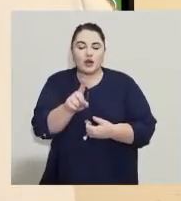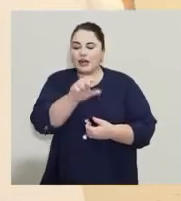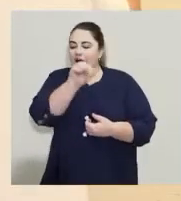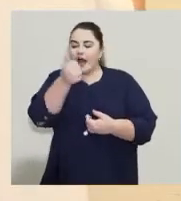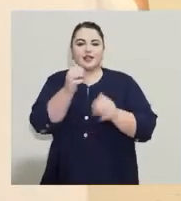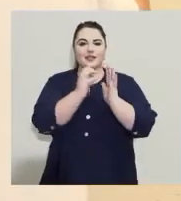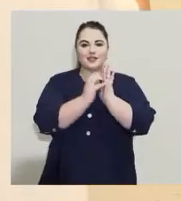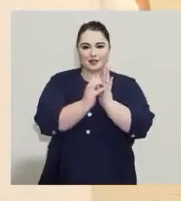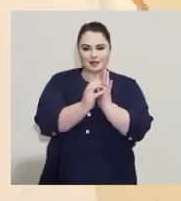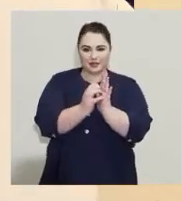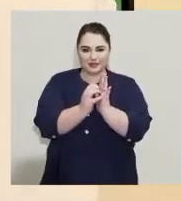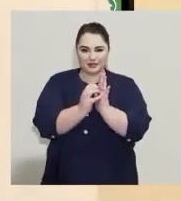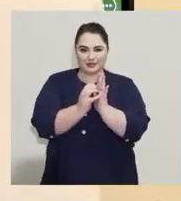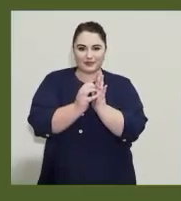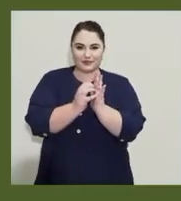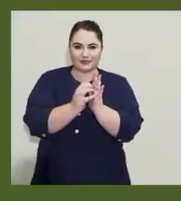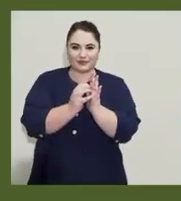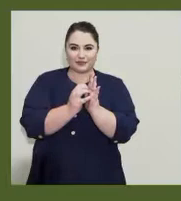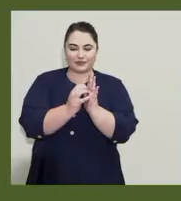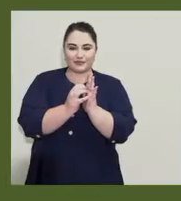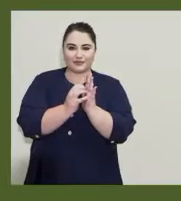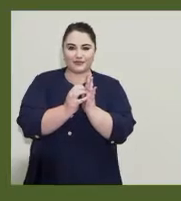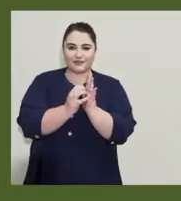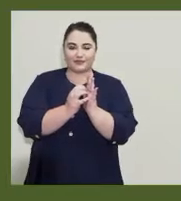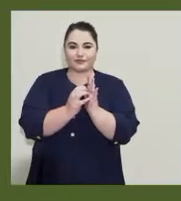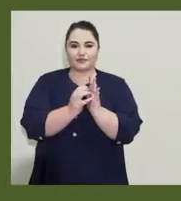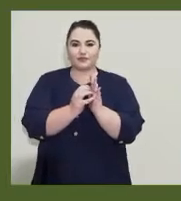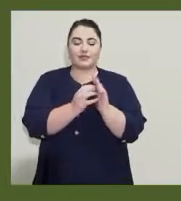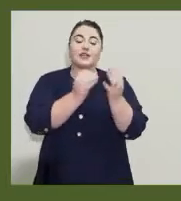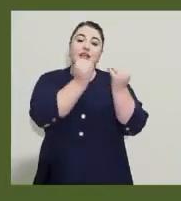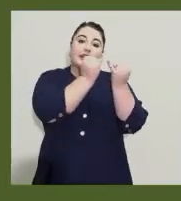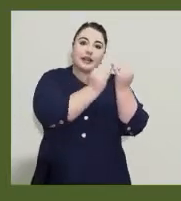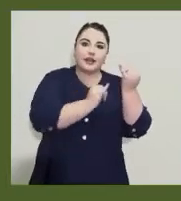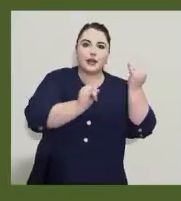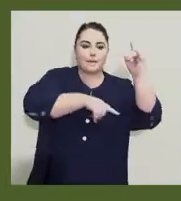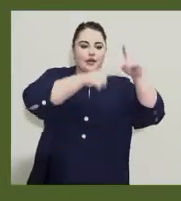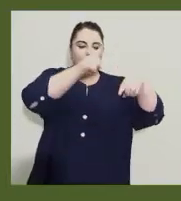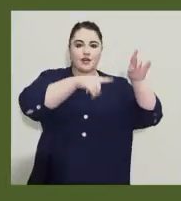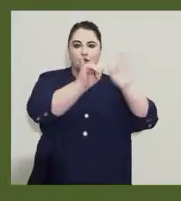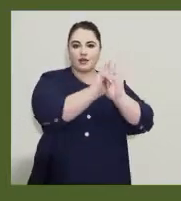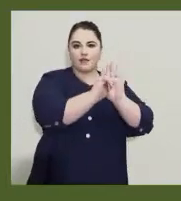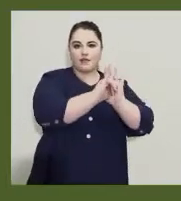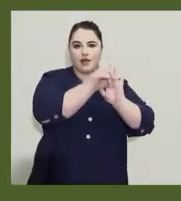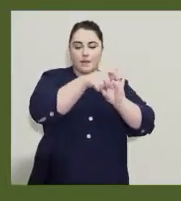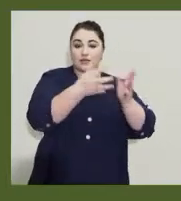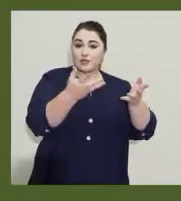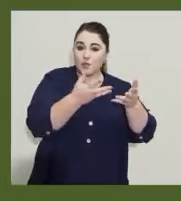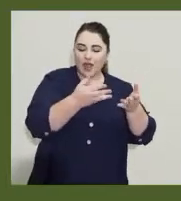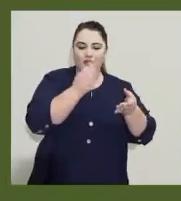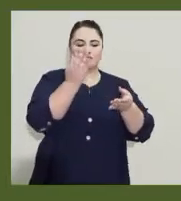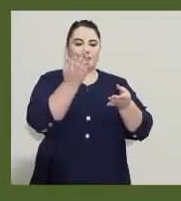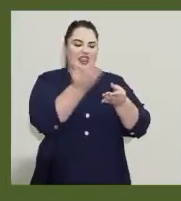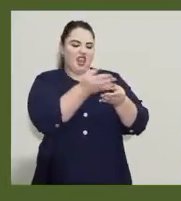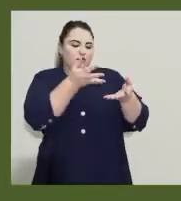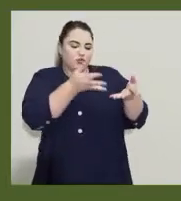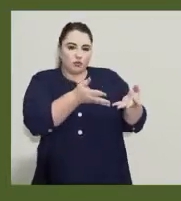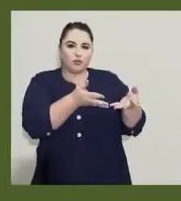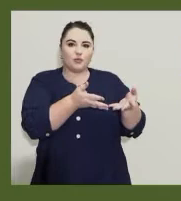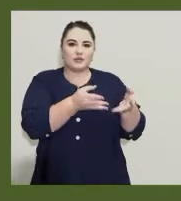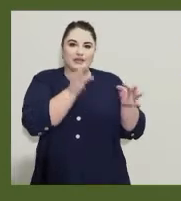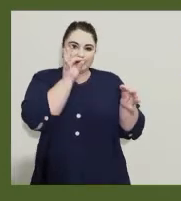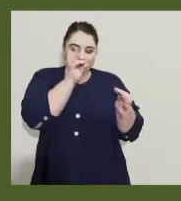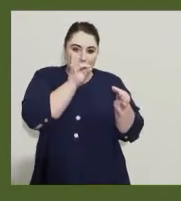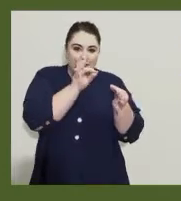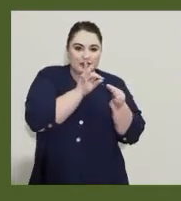look at some other examples here. Now, identify the independent variable in this